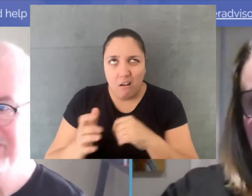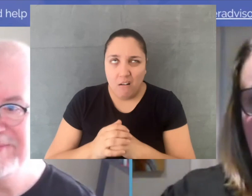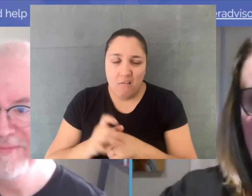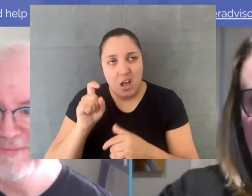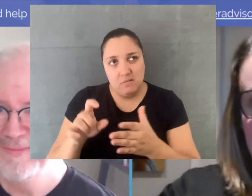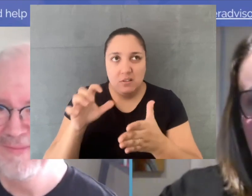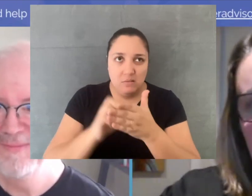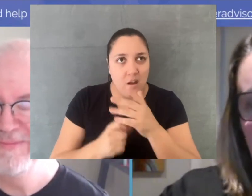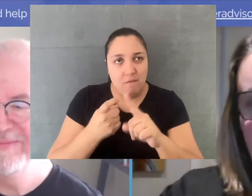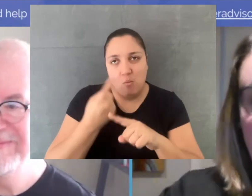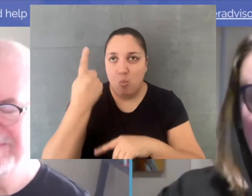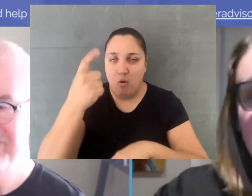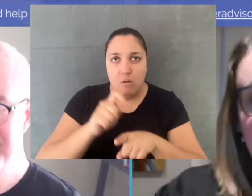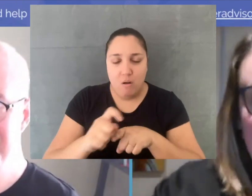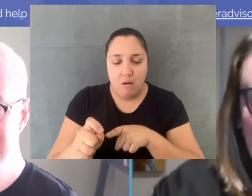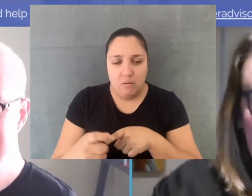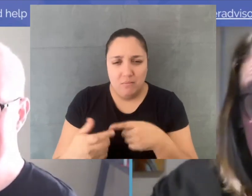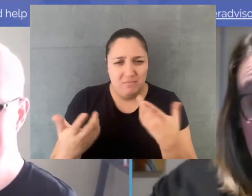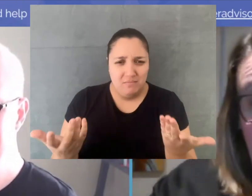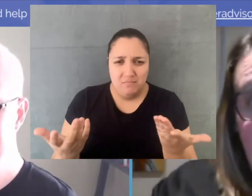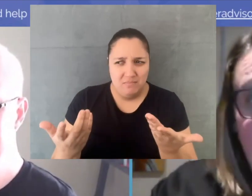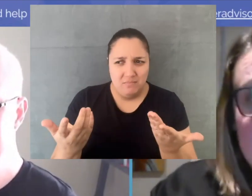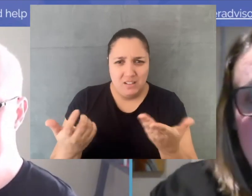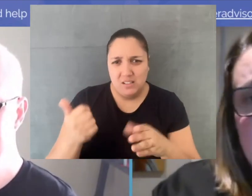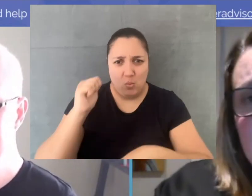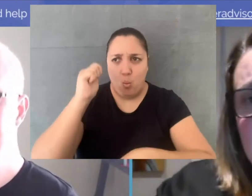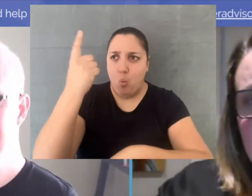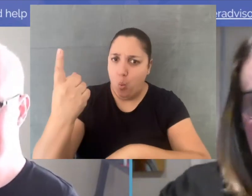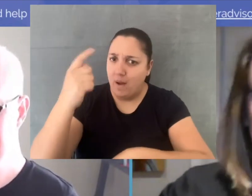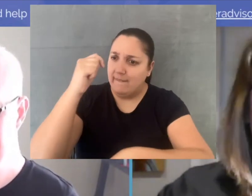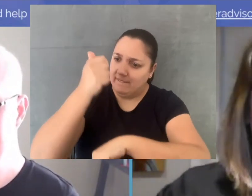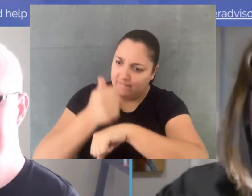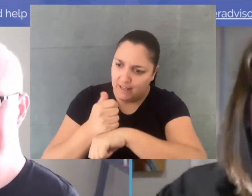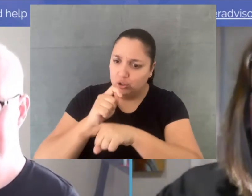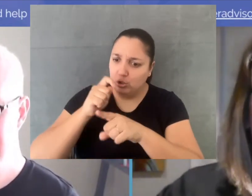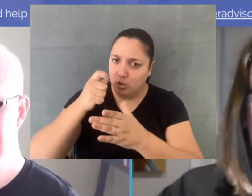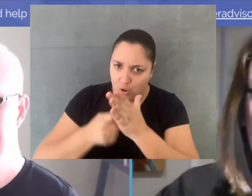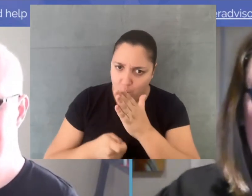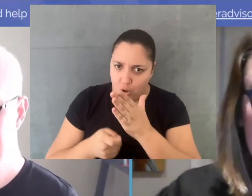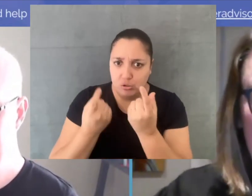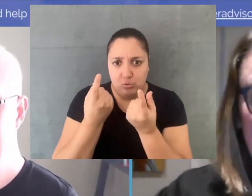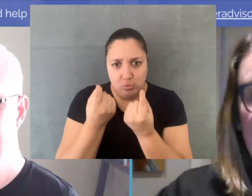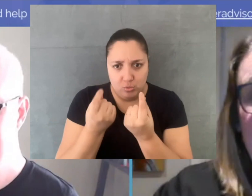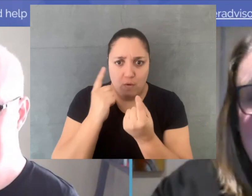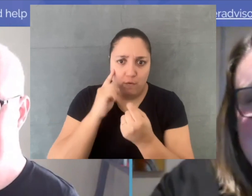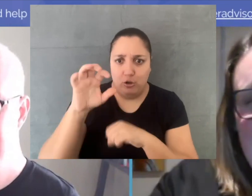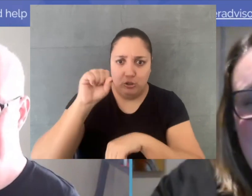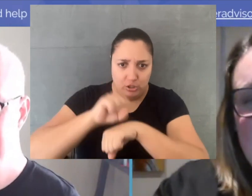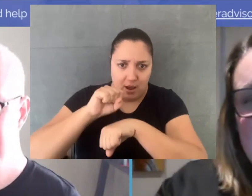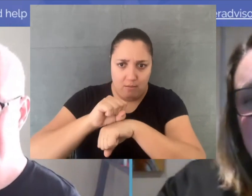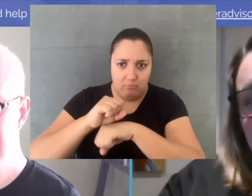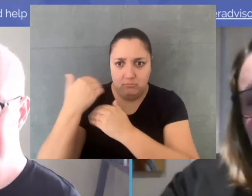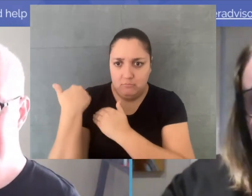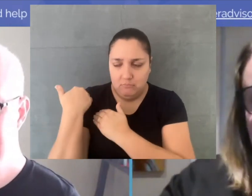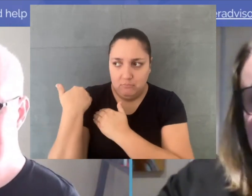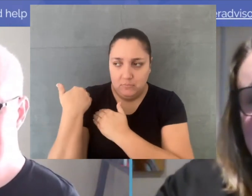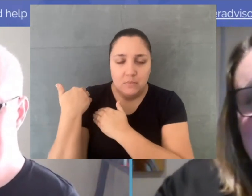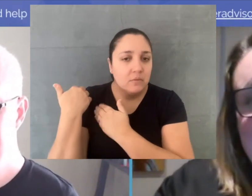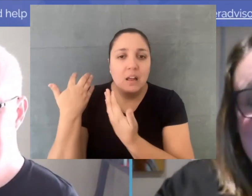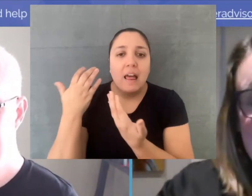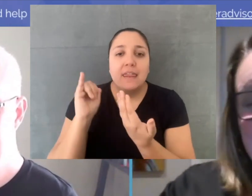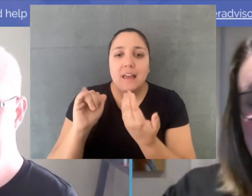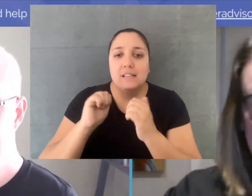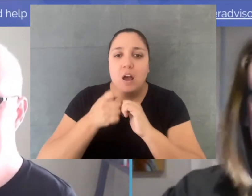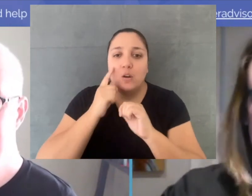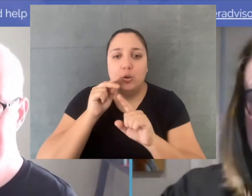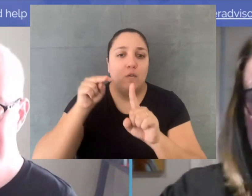have to deduct that from this one call. It's just a fixed cost, and it's just something you need to do your job. And that's how we're starting to view